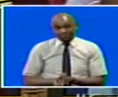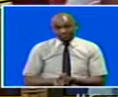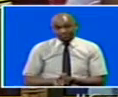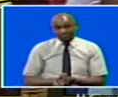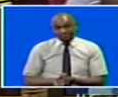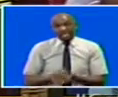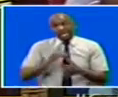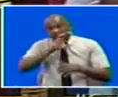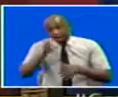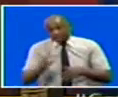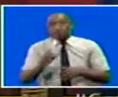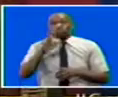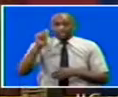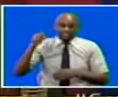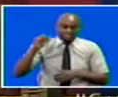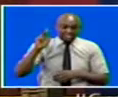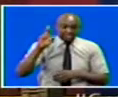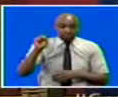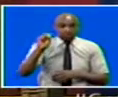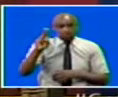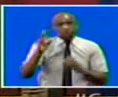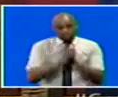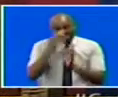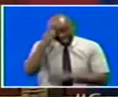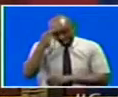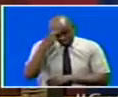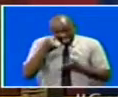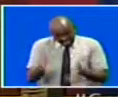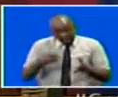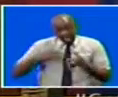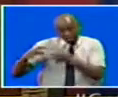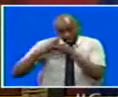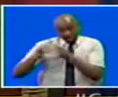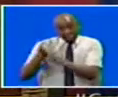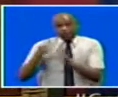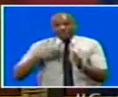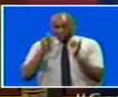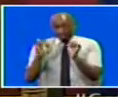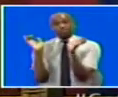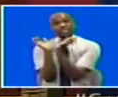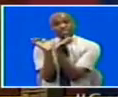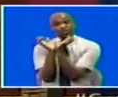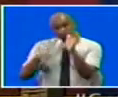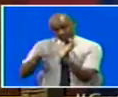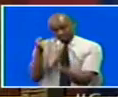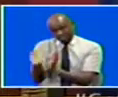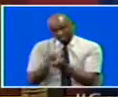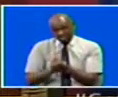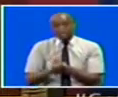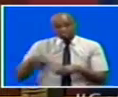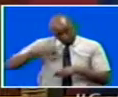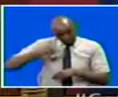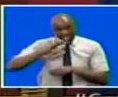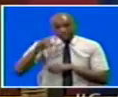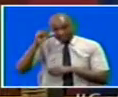In counties like Uasin Gishu and Narok, we are collaborating to build new stadia. Our joint efforts with the